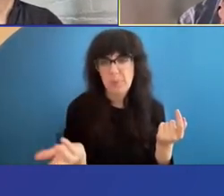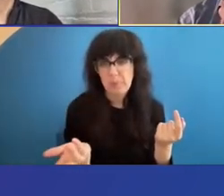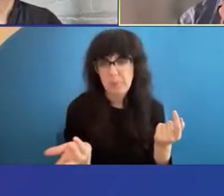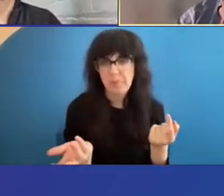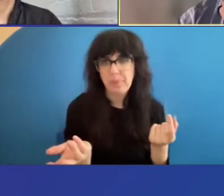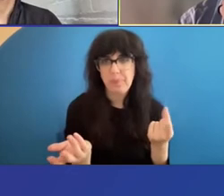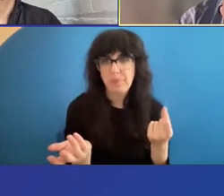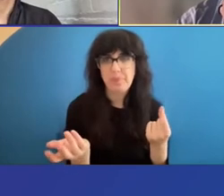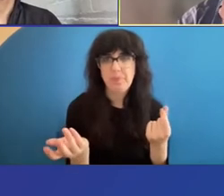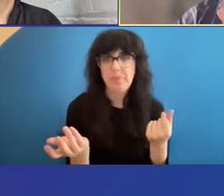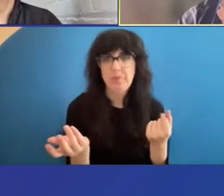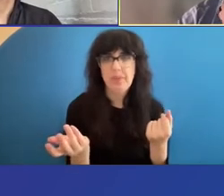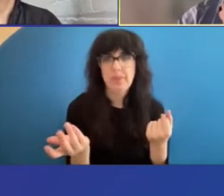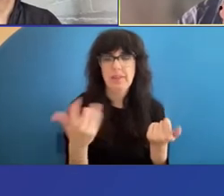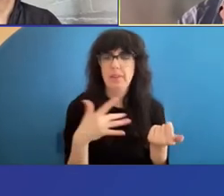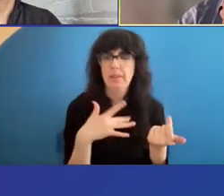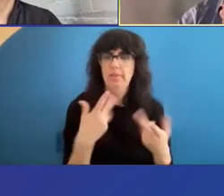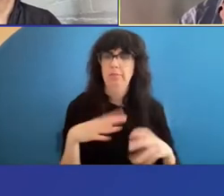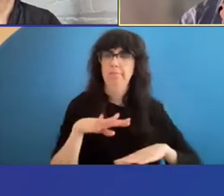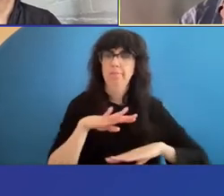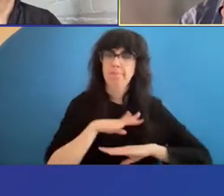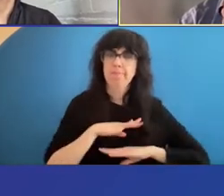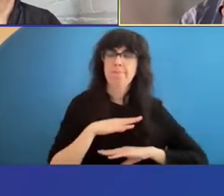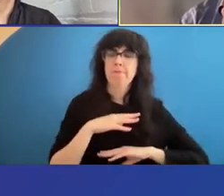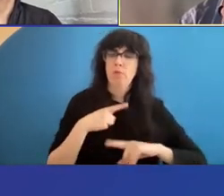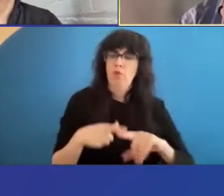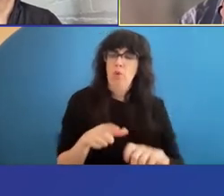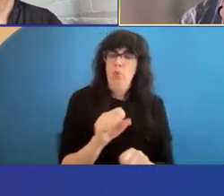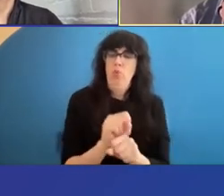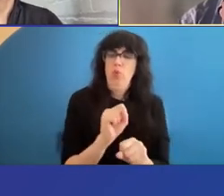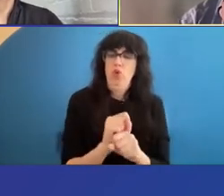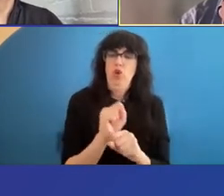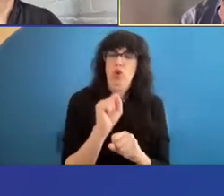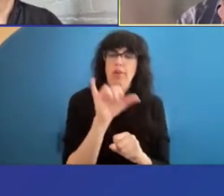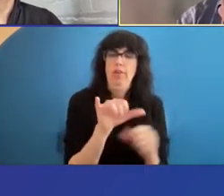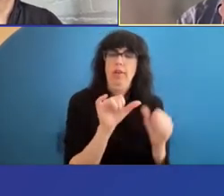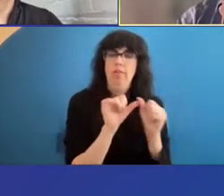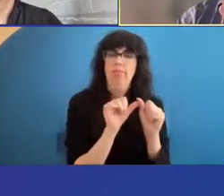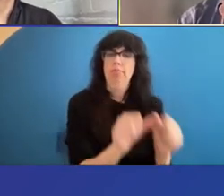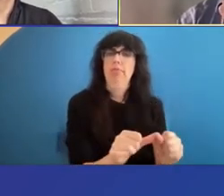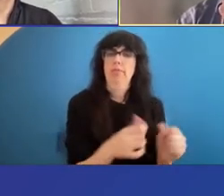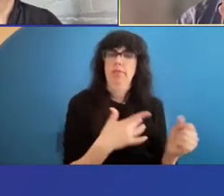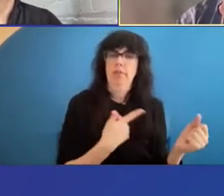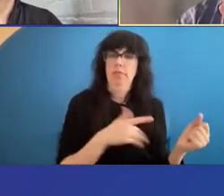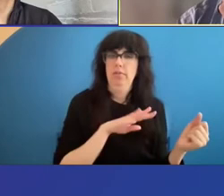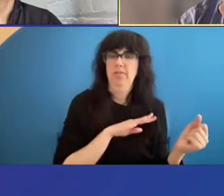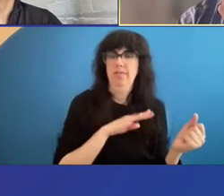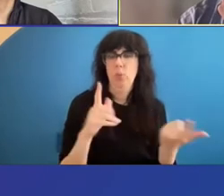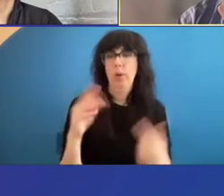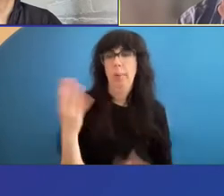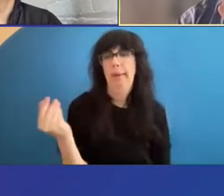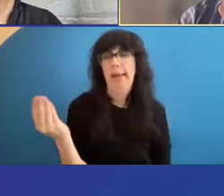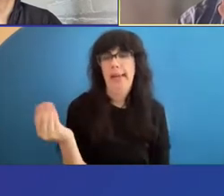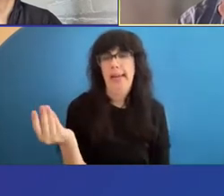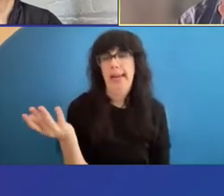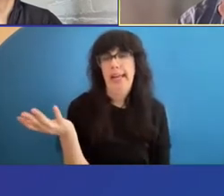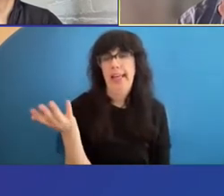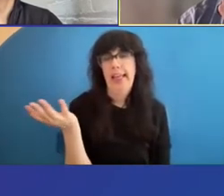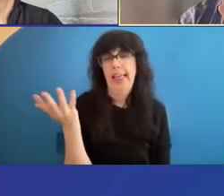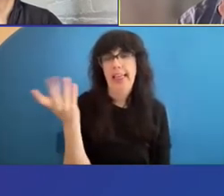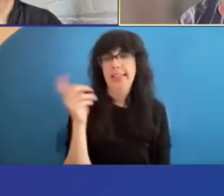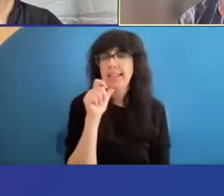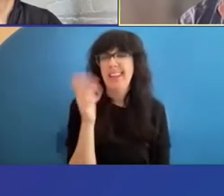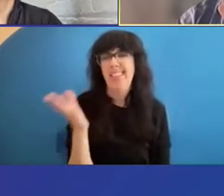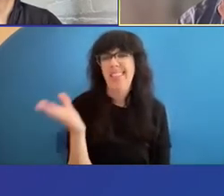the same sort of fulfillment from their work that sustains them, where money might be not